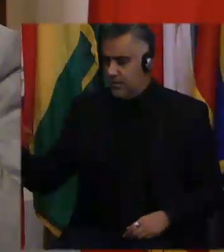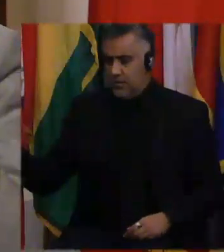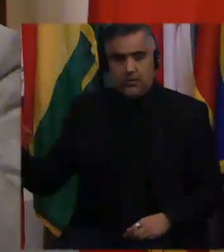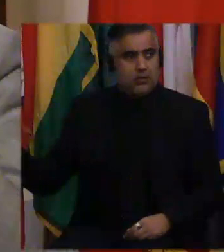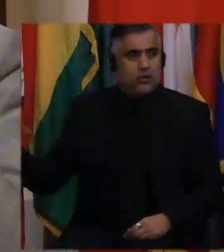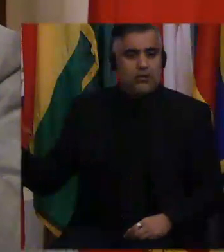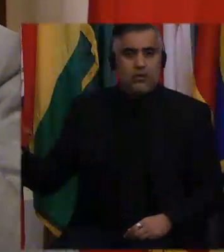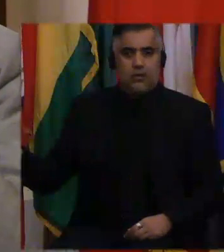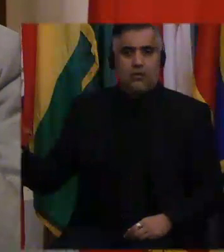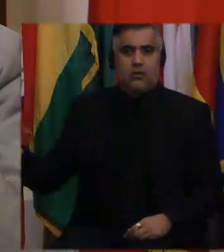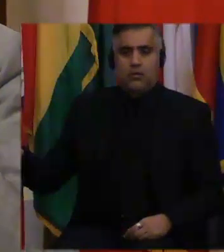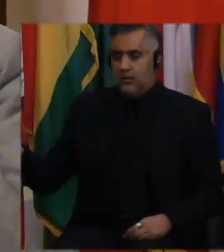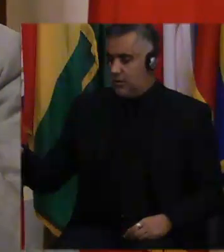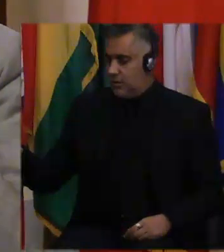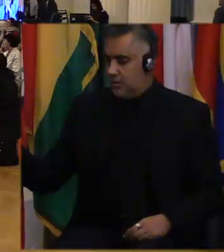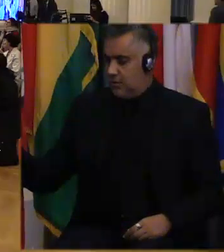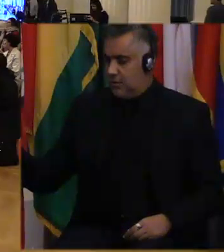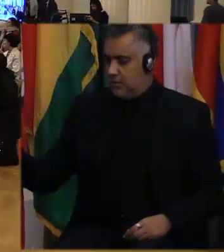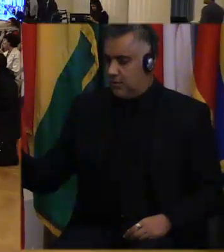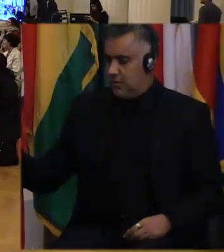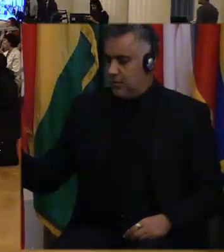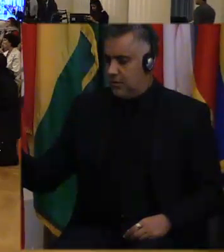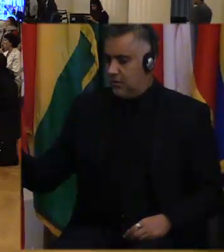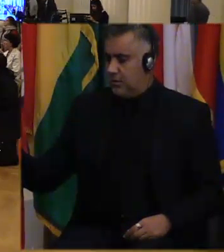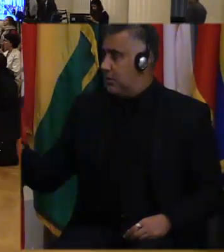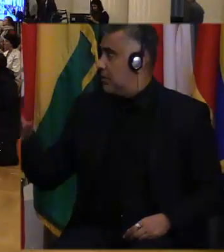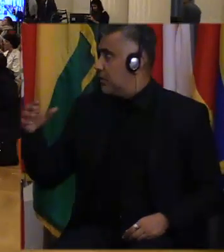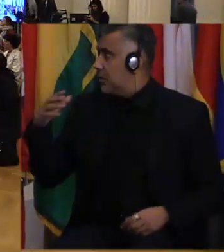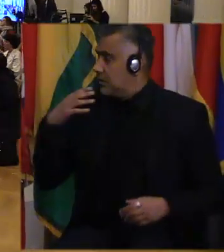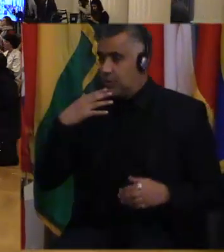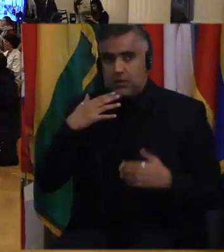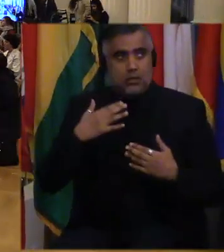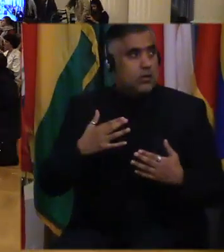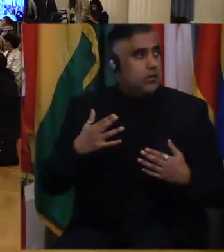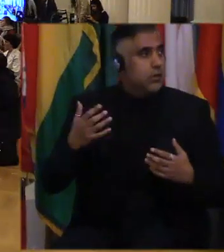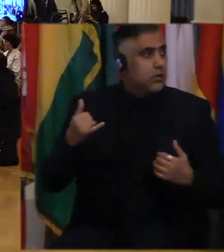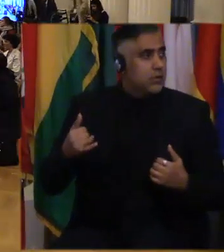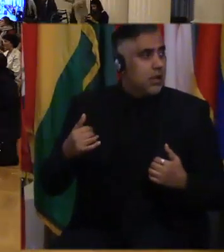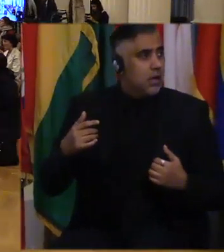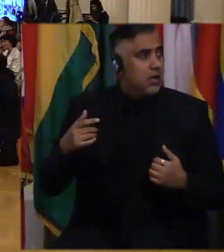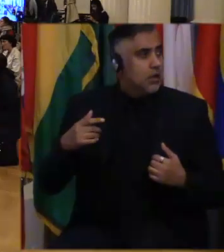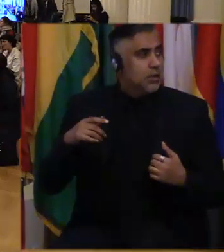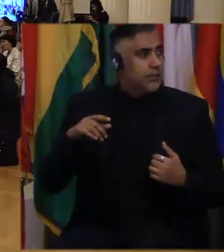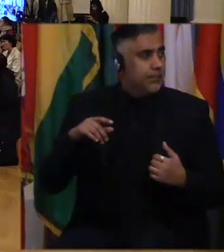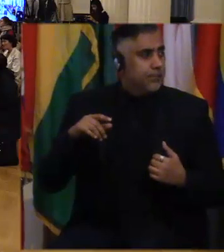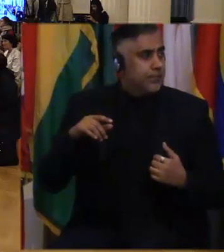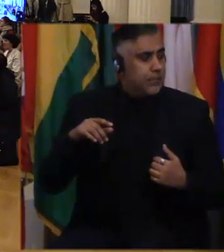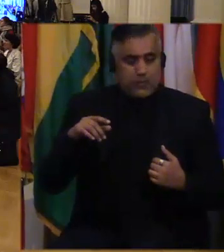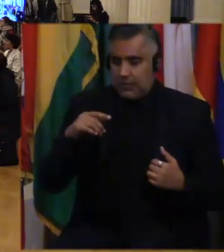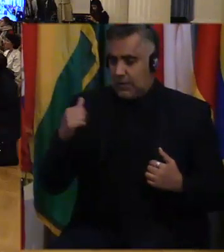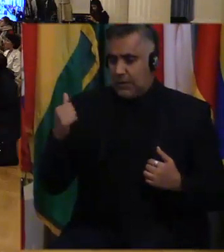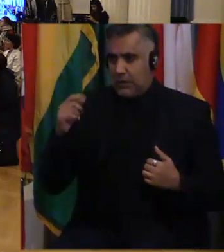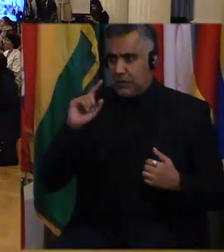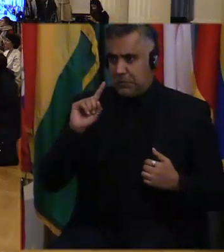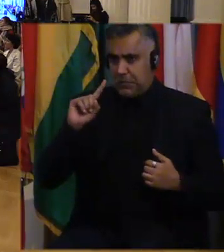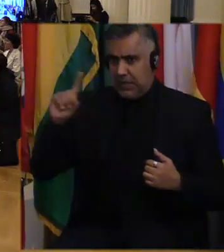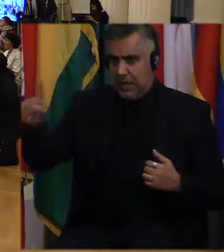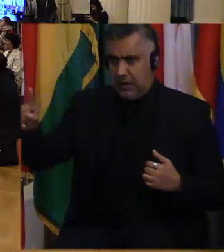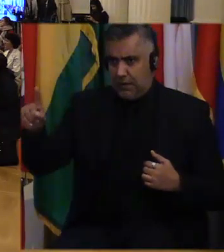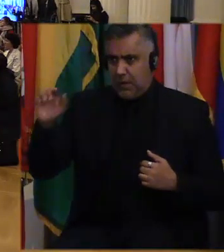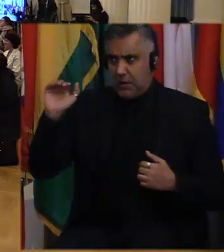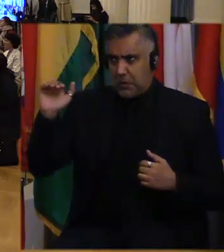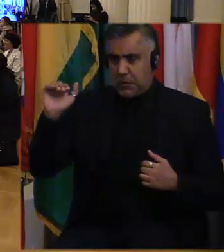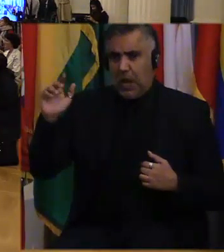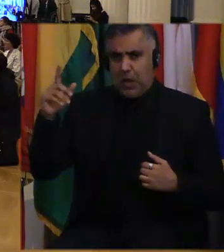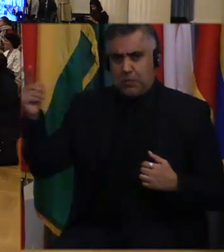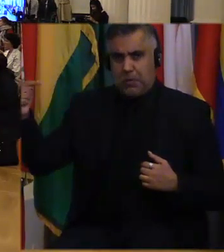thanks to all of our panelists. I'm just going to, Dubrovka will join us in a few minutes. She had to be called away, but she'll be back. I'm